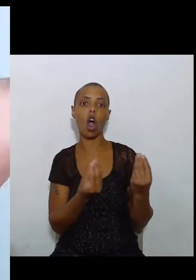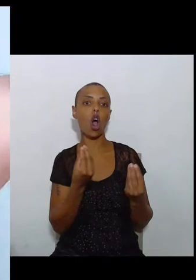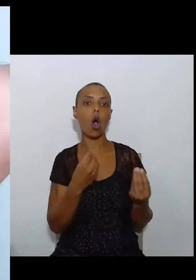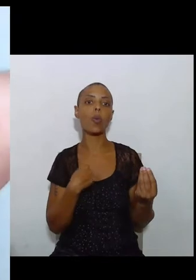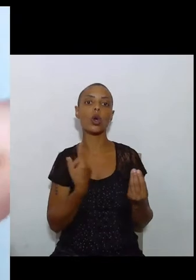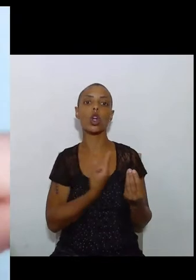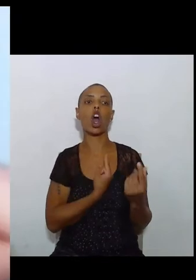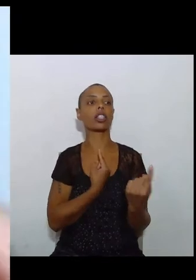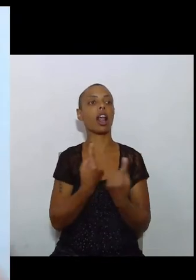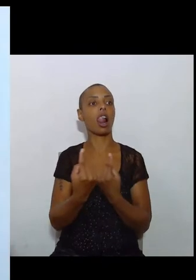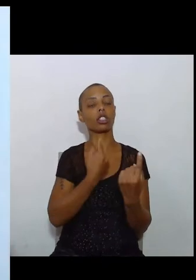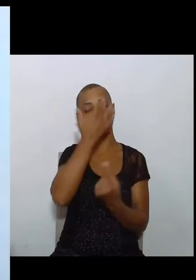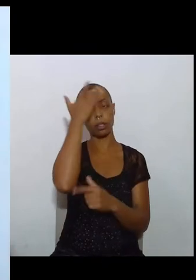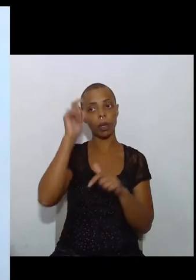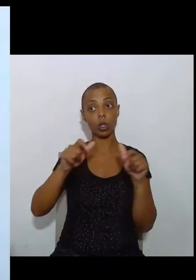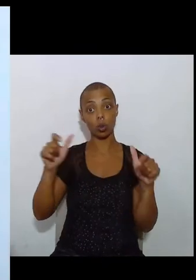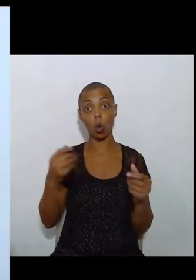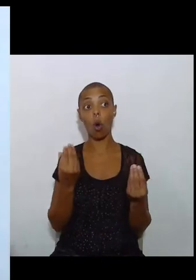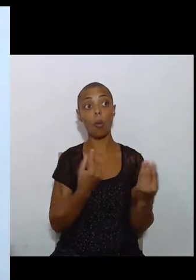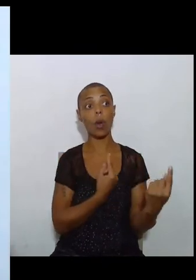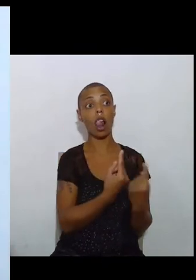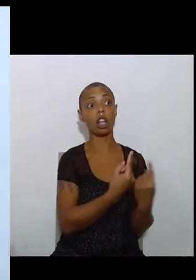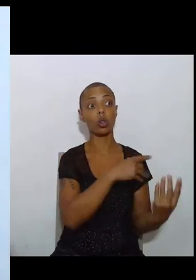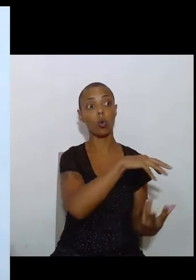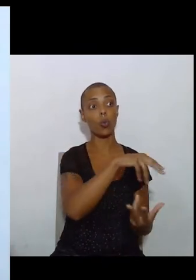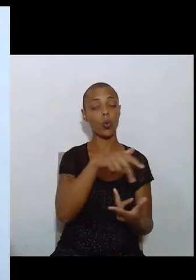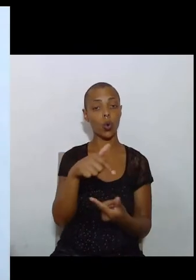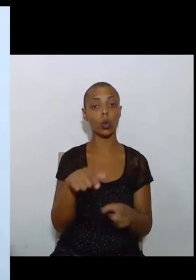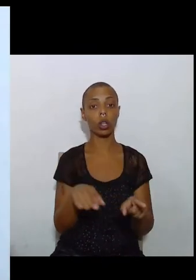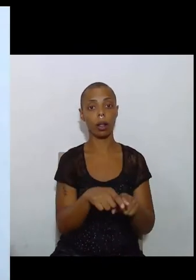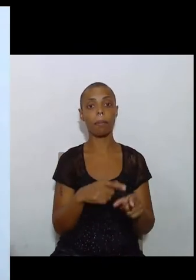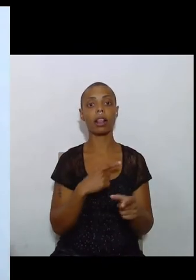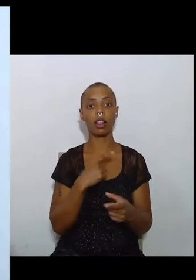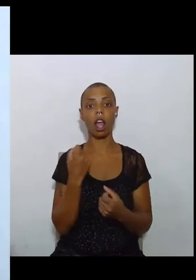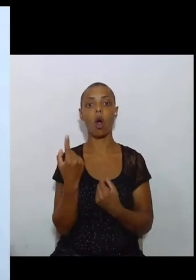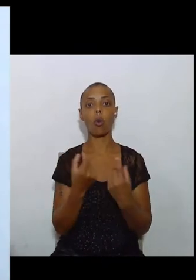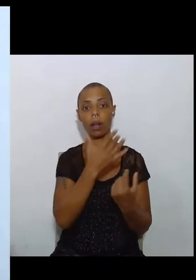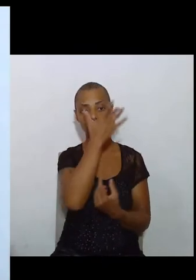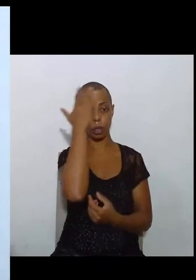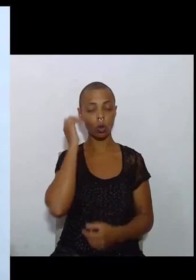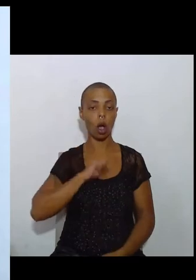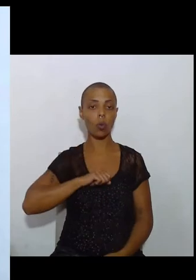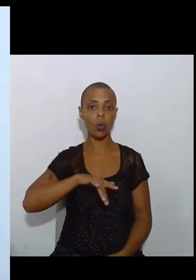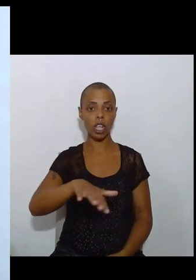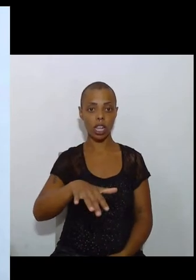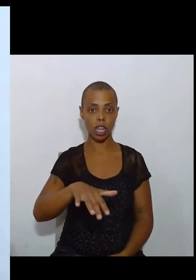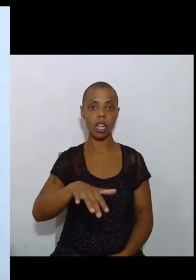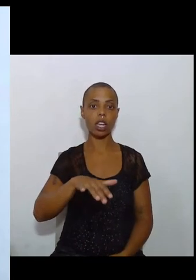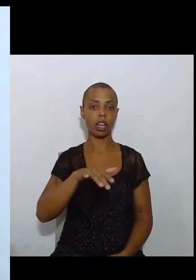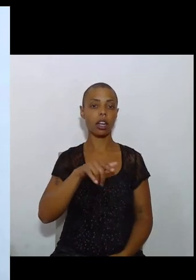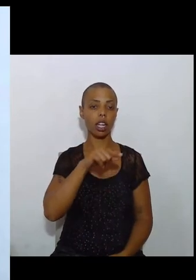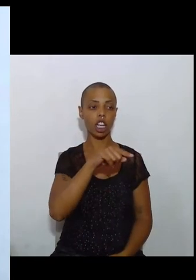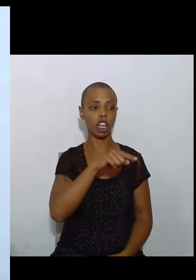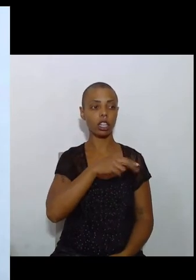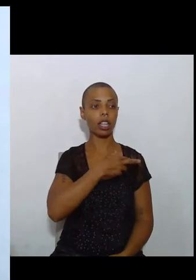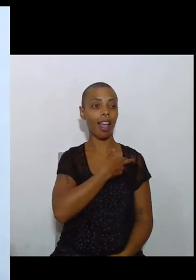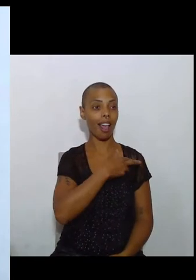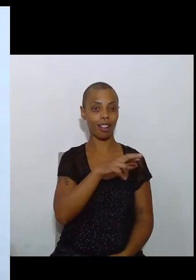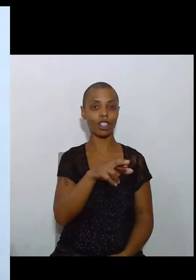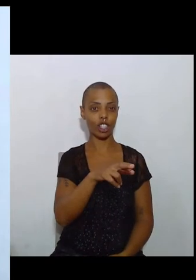informs the way in which we relate to other people and the world and oftentimes